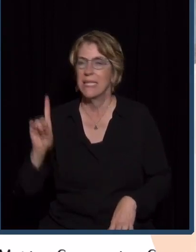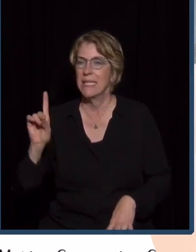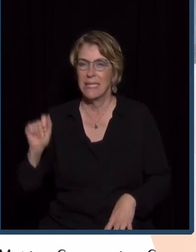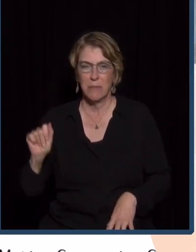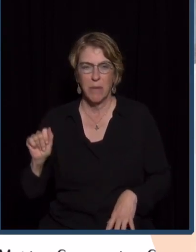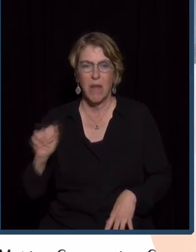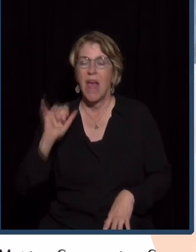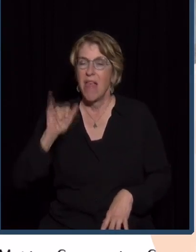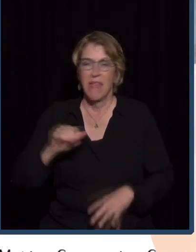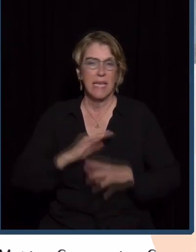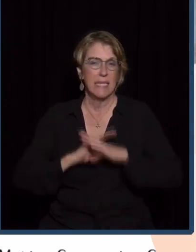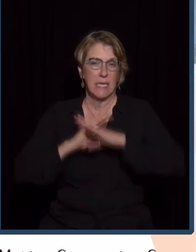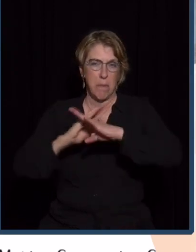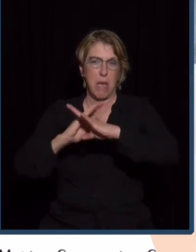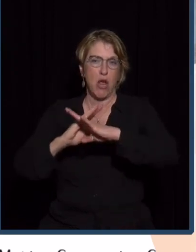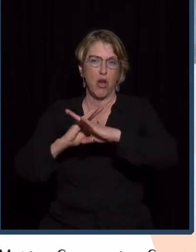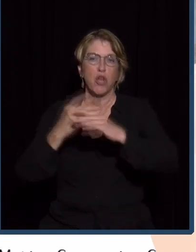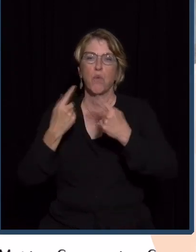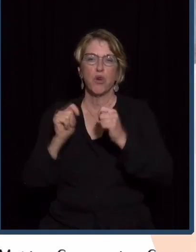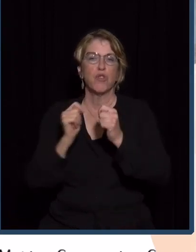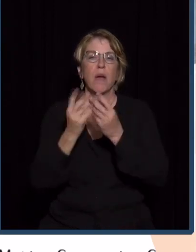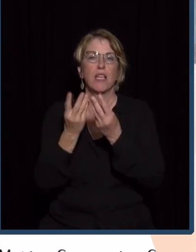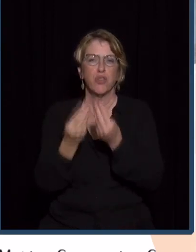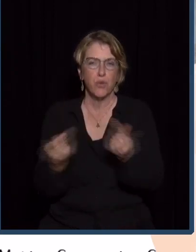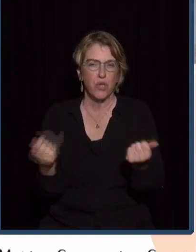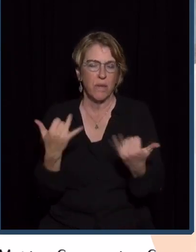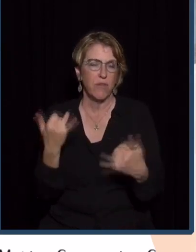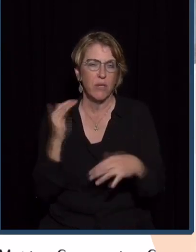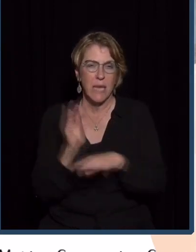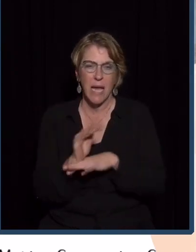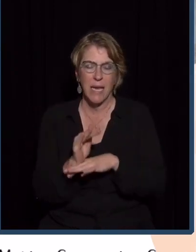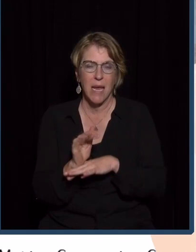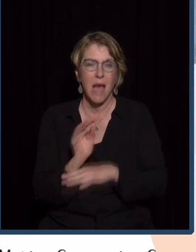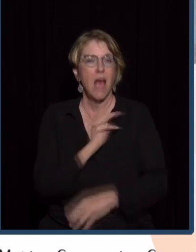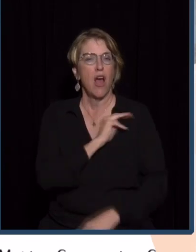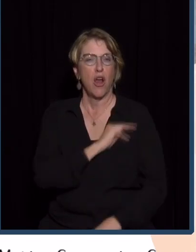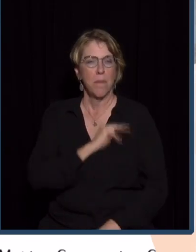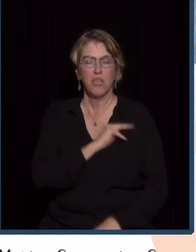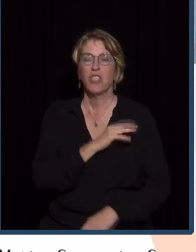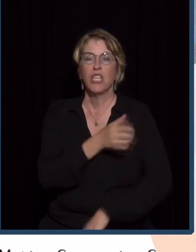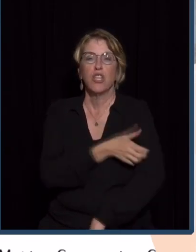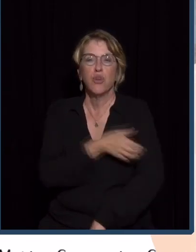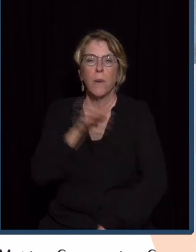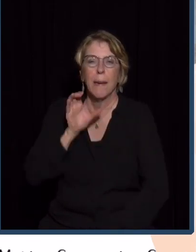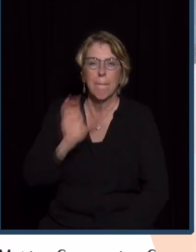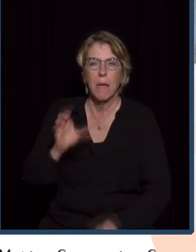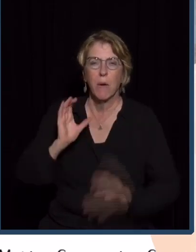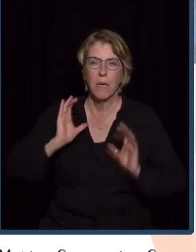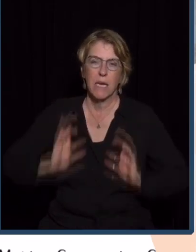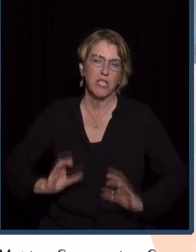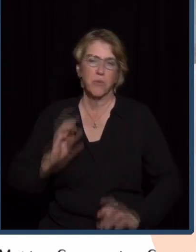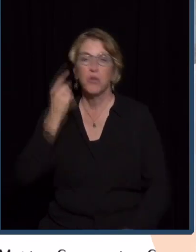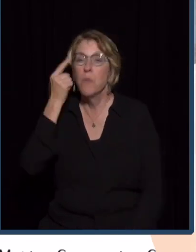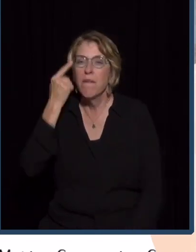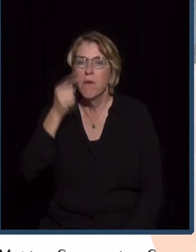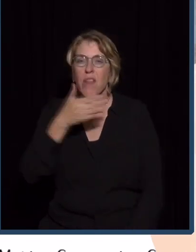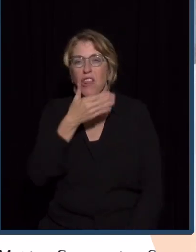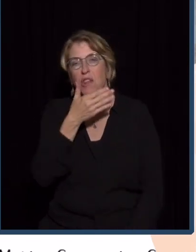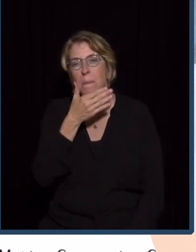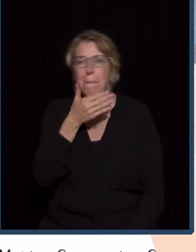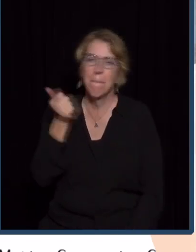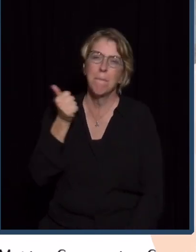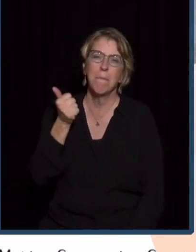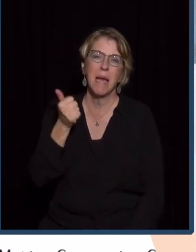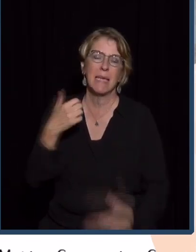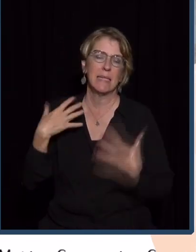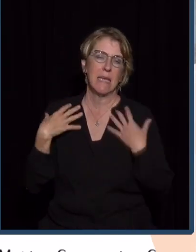are trying to solve tonight. North Memorial's mission is to empower their customers to achieve their best health. And with that in mind, North Memorial